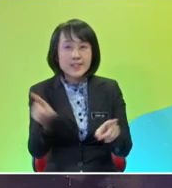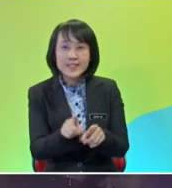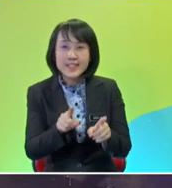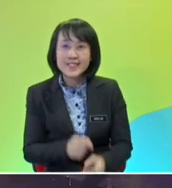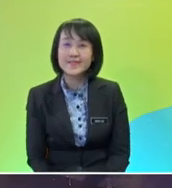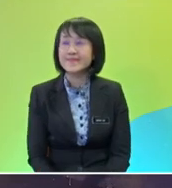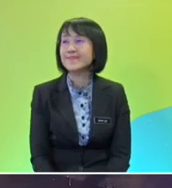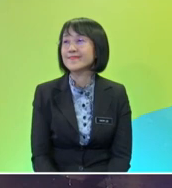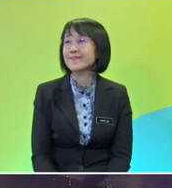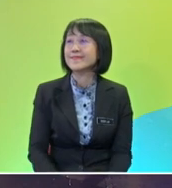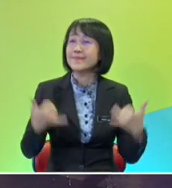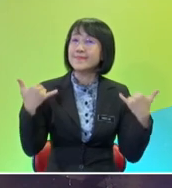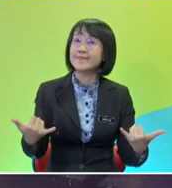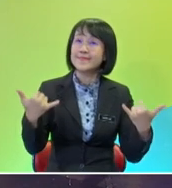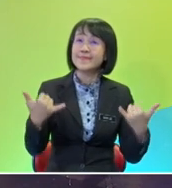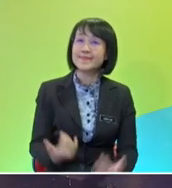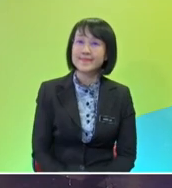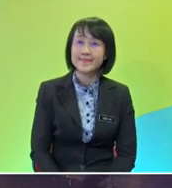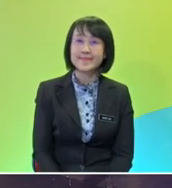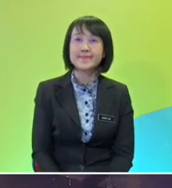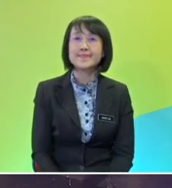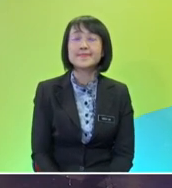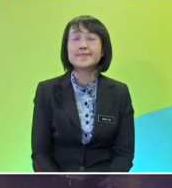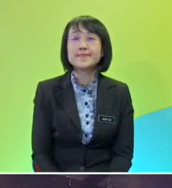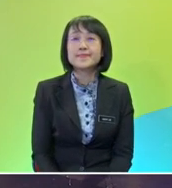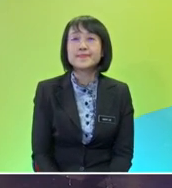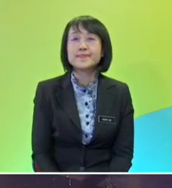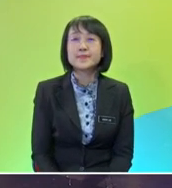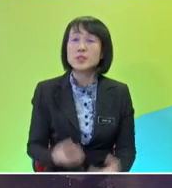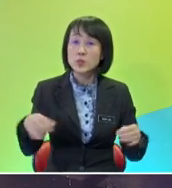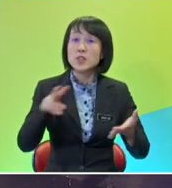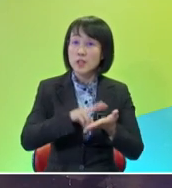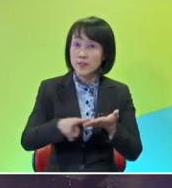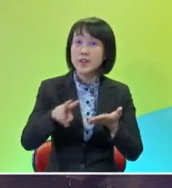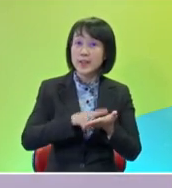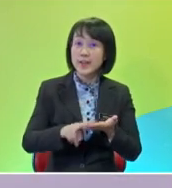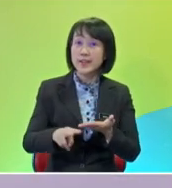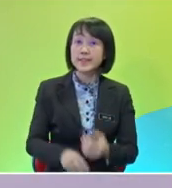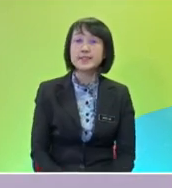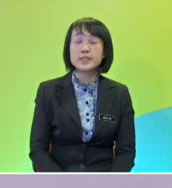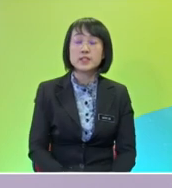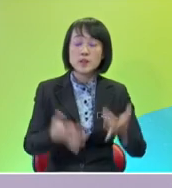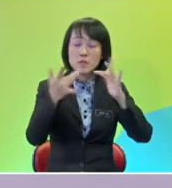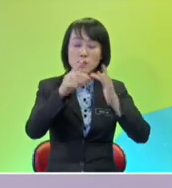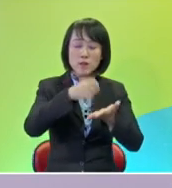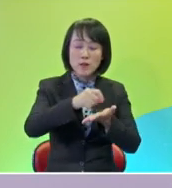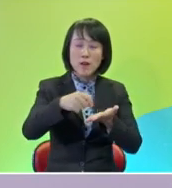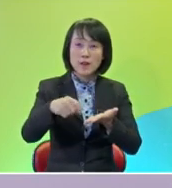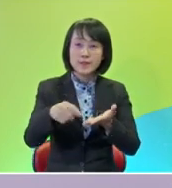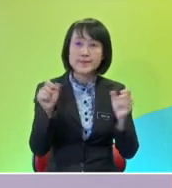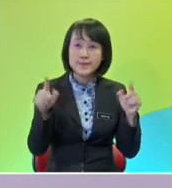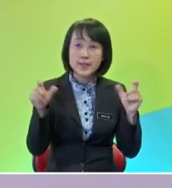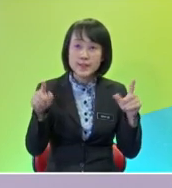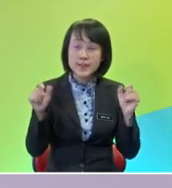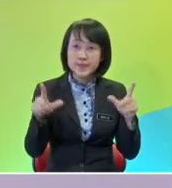wow. Okay. Now, mm-mm. since we have read the blog forum, mm-mm. let's do a very